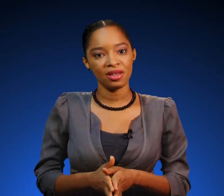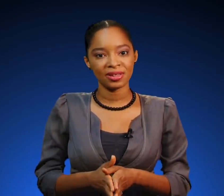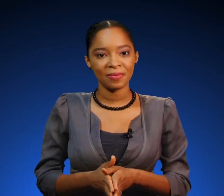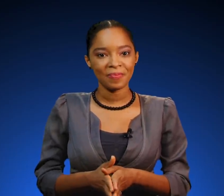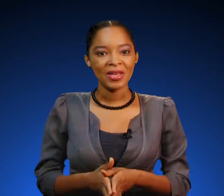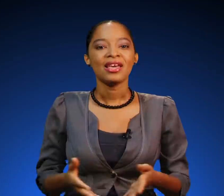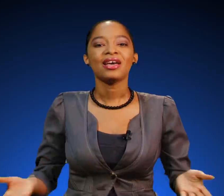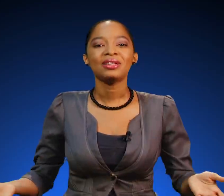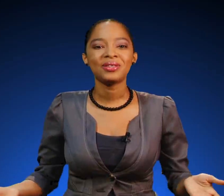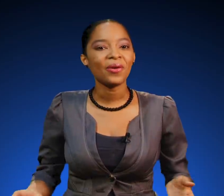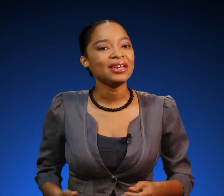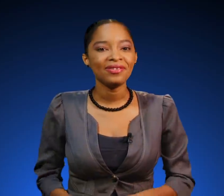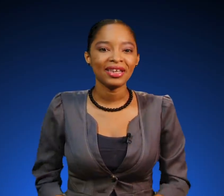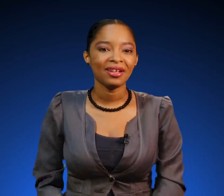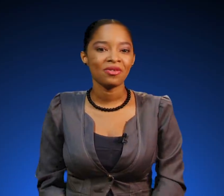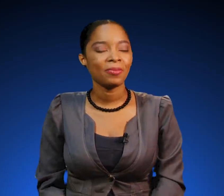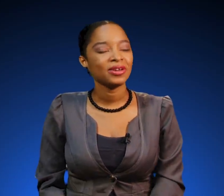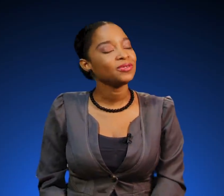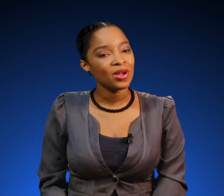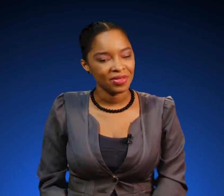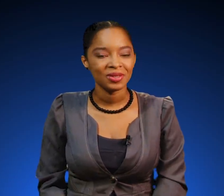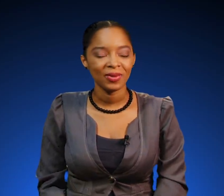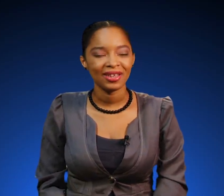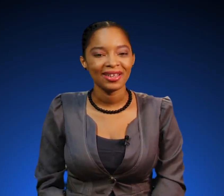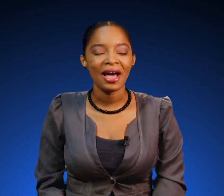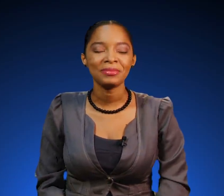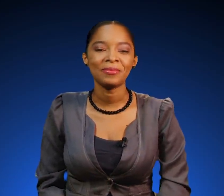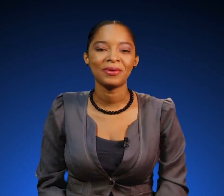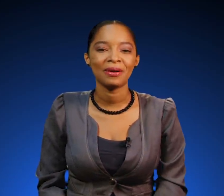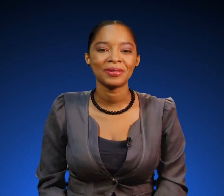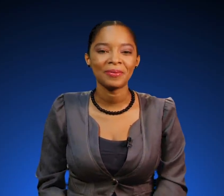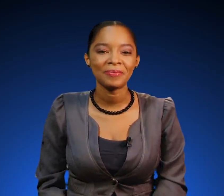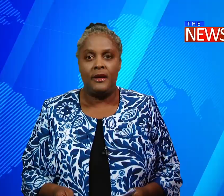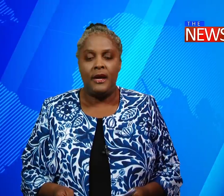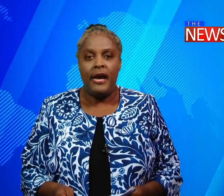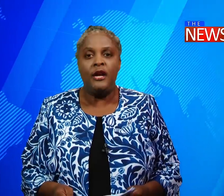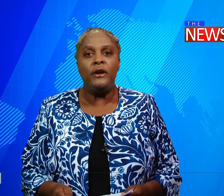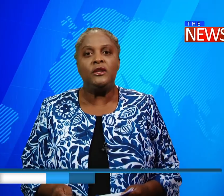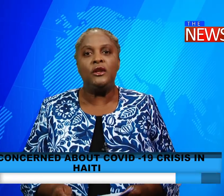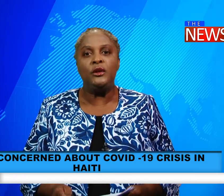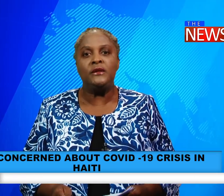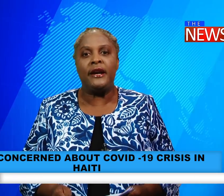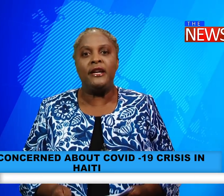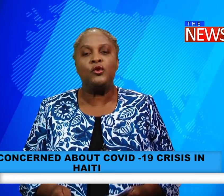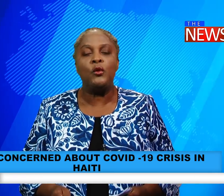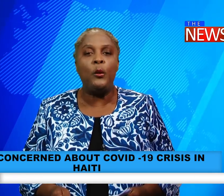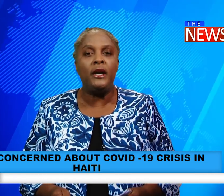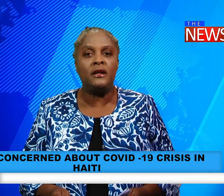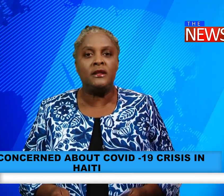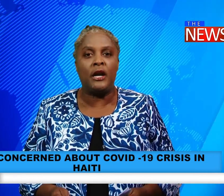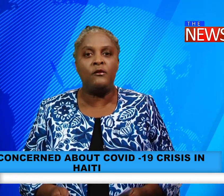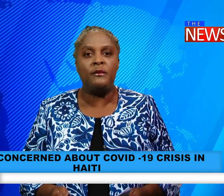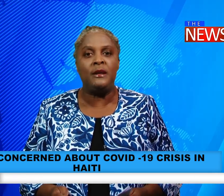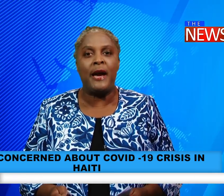electronic means. That's your Living Healthy report for this week. I'm Simone Absalom. In regional news, there is